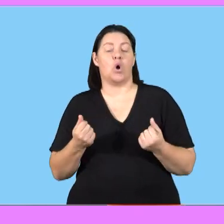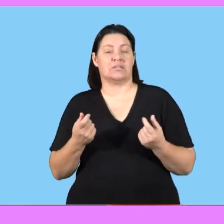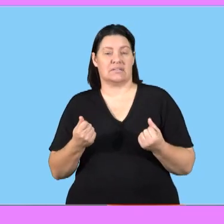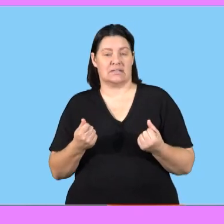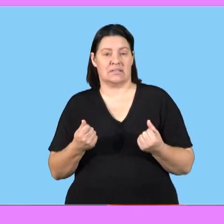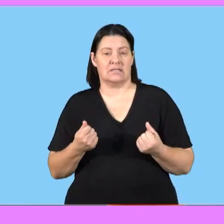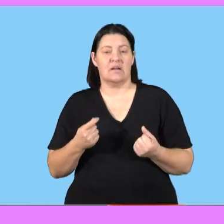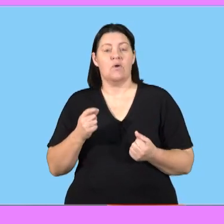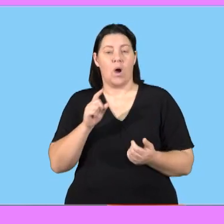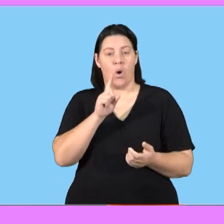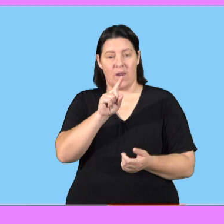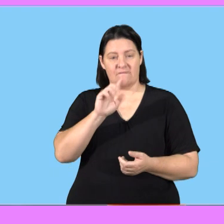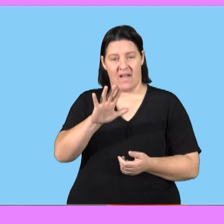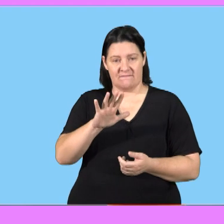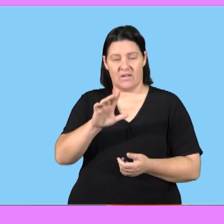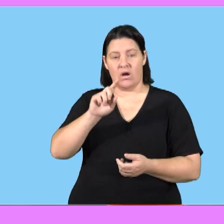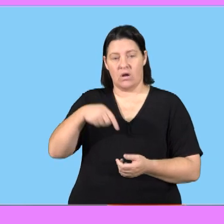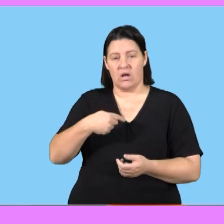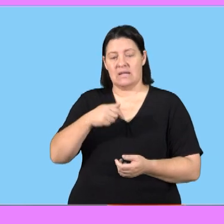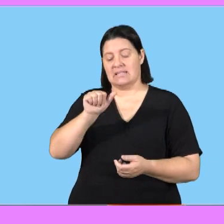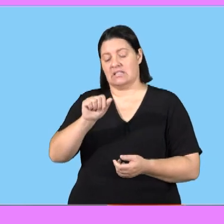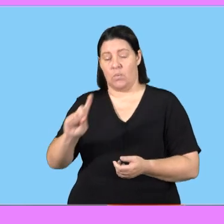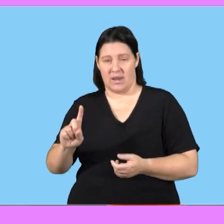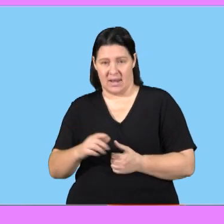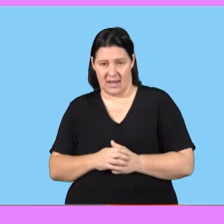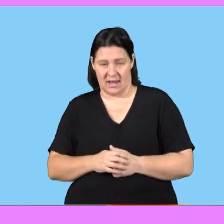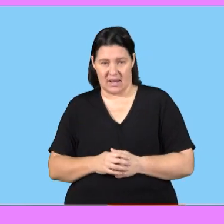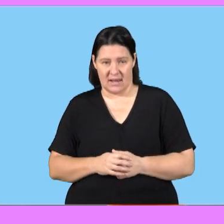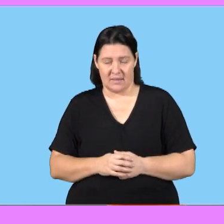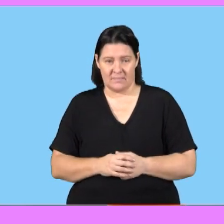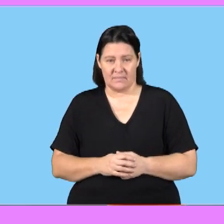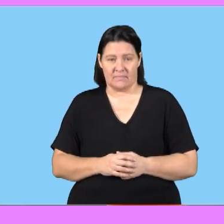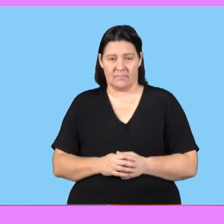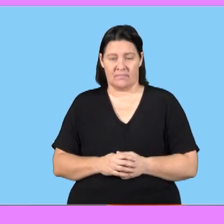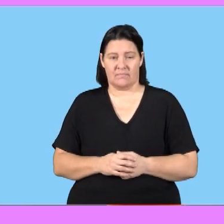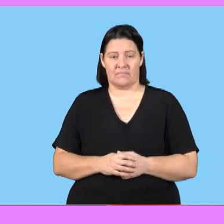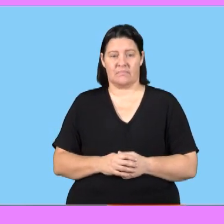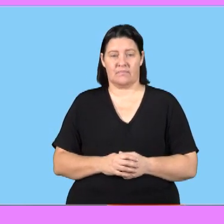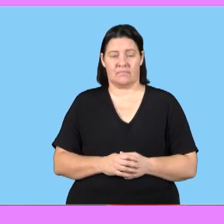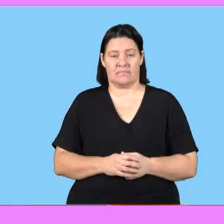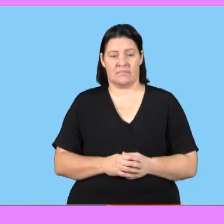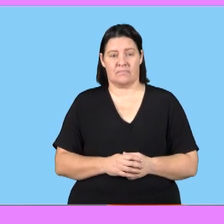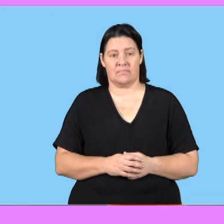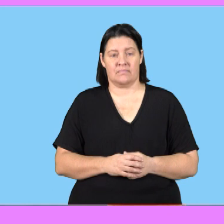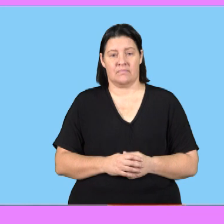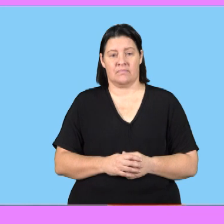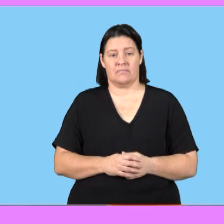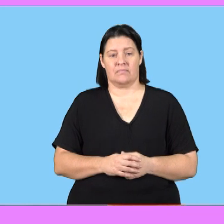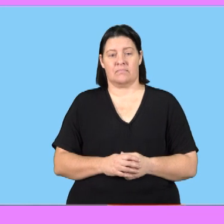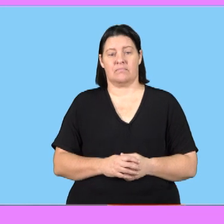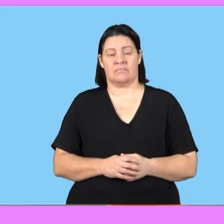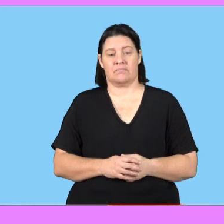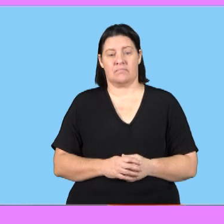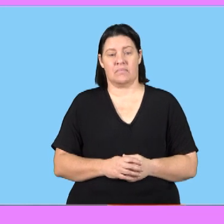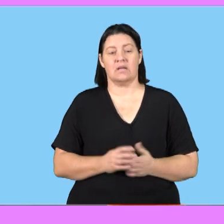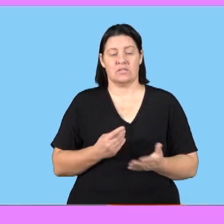cost originally was 15 Rand 61, we need to write it down. 15 Rand 61. We can as